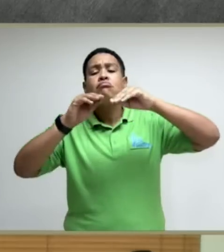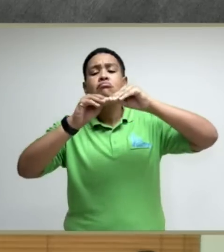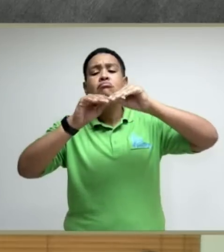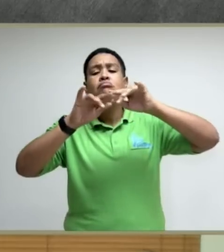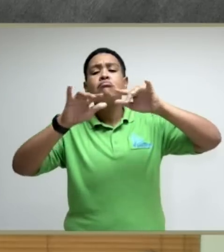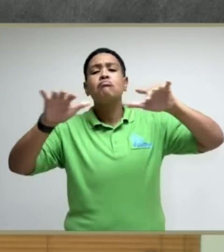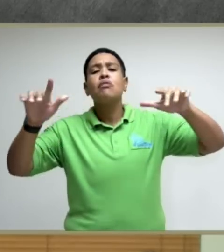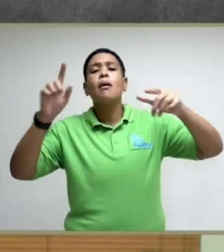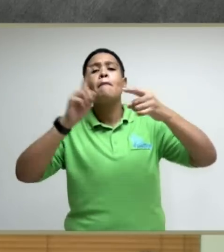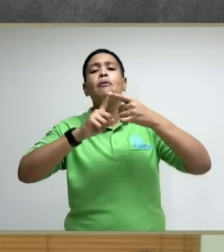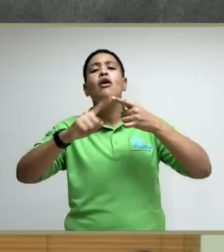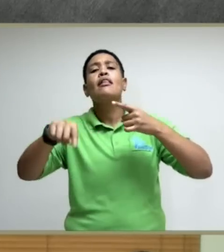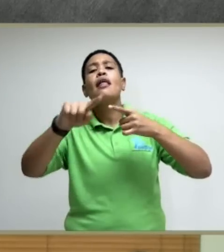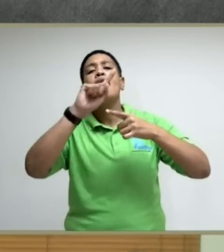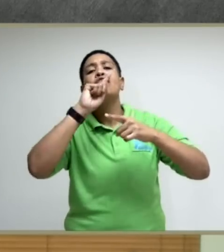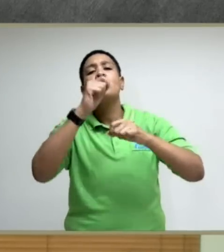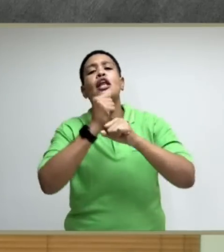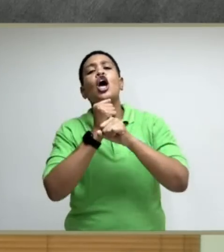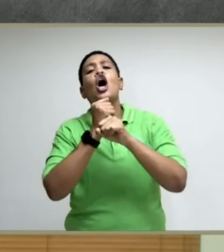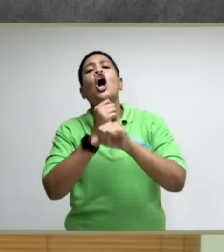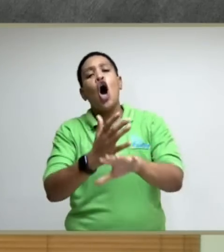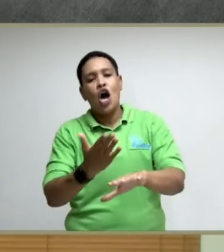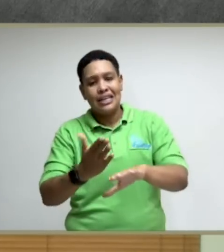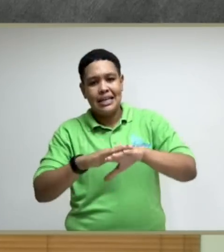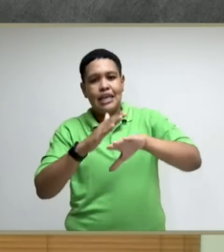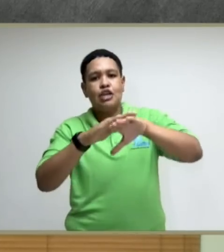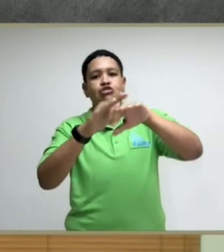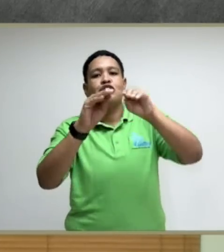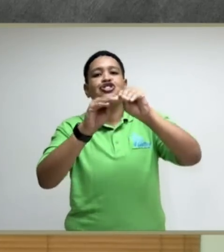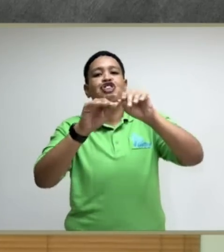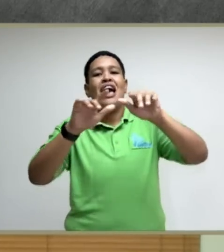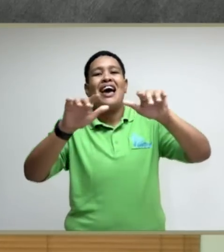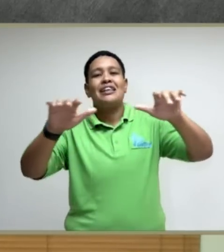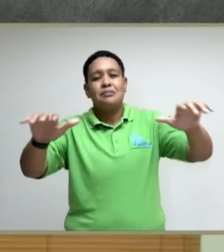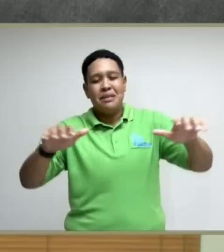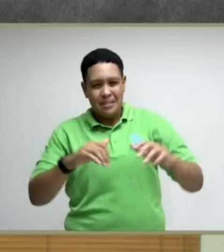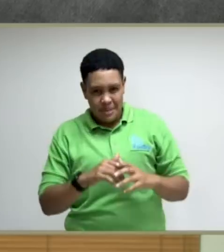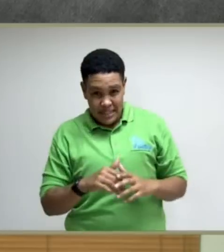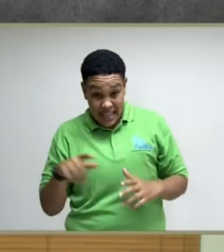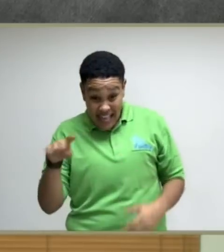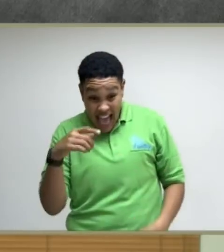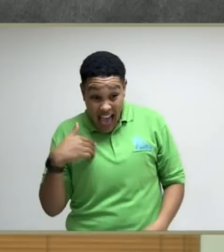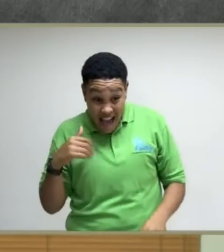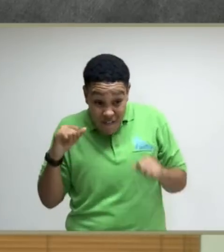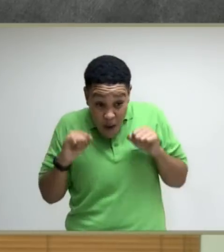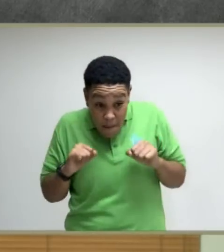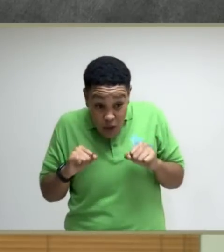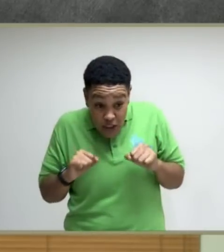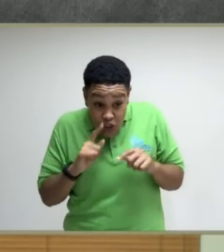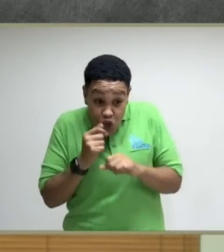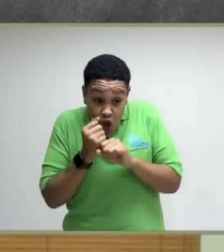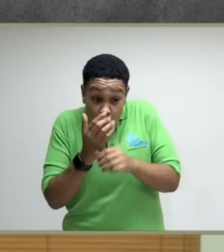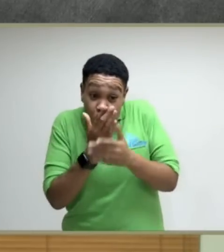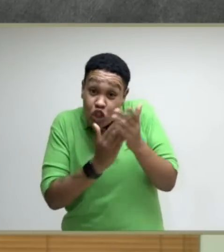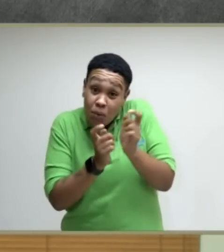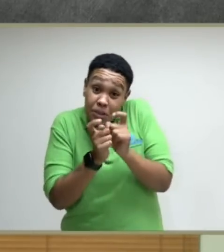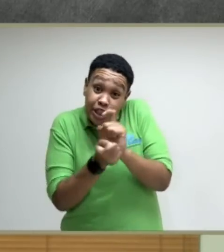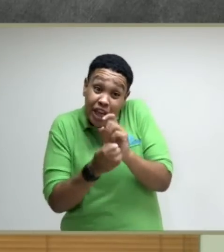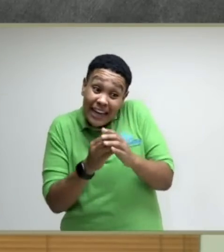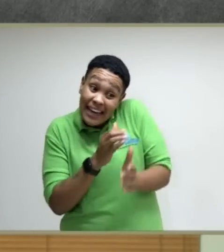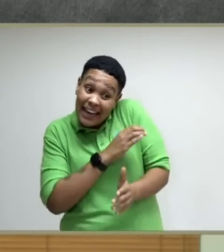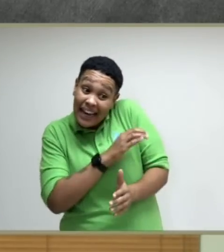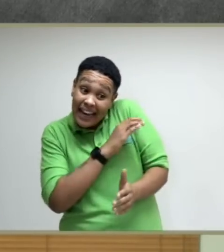they are causing increased transmissibility. They have the potential to cause some change in the clinical